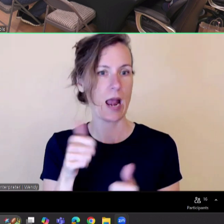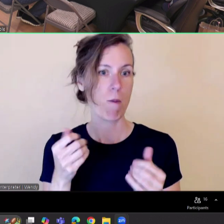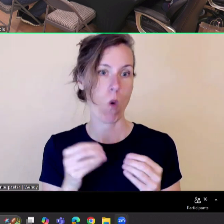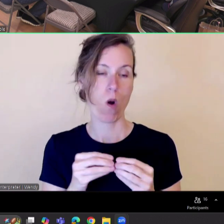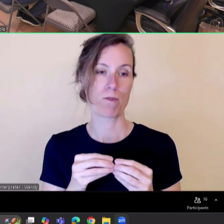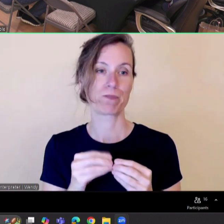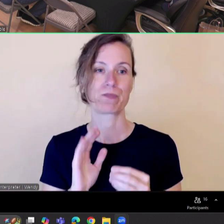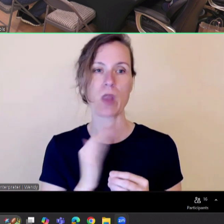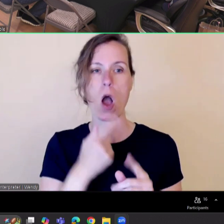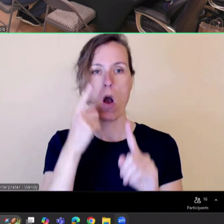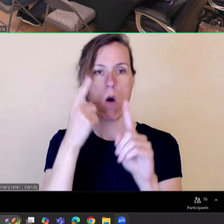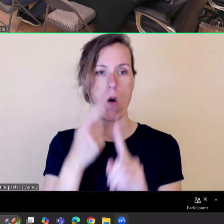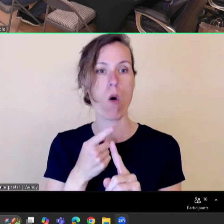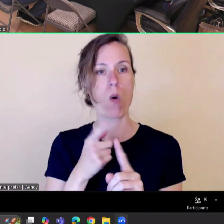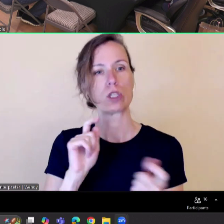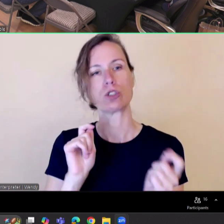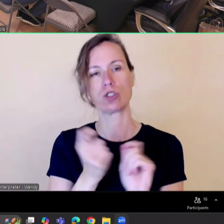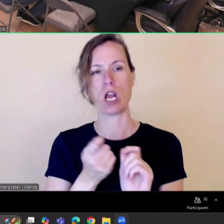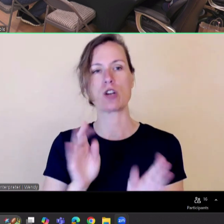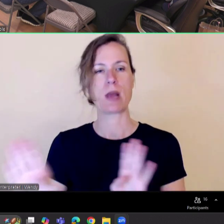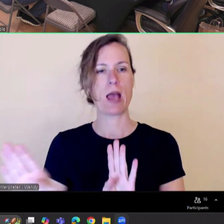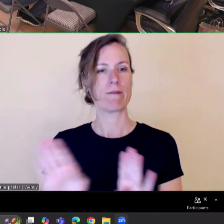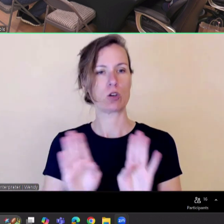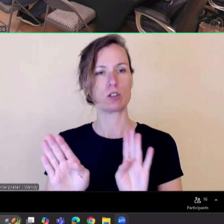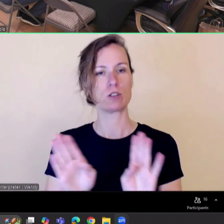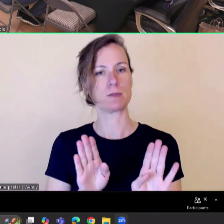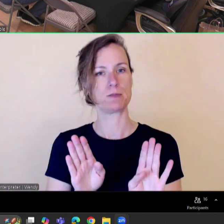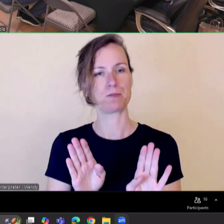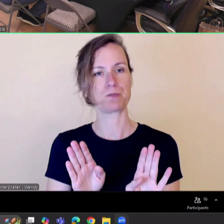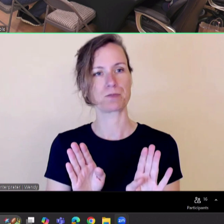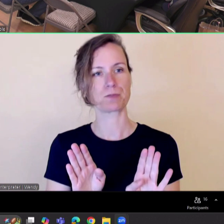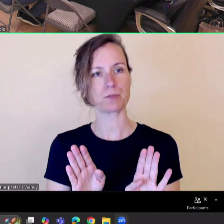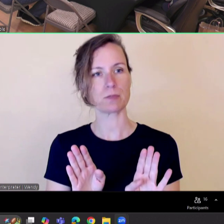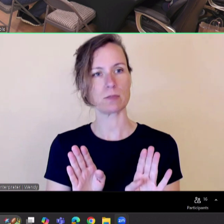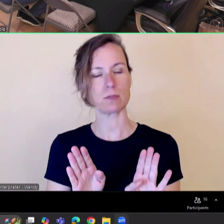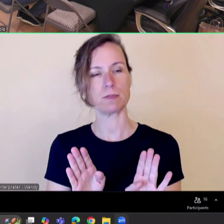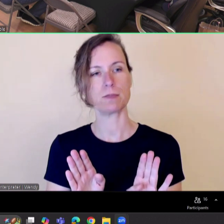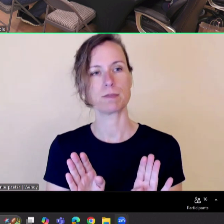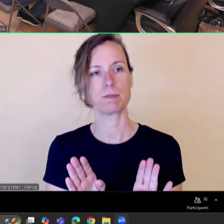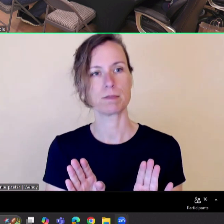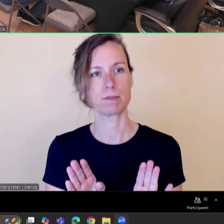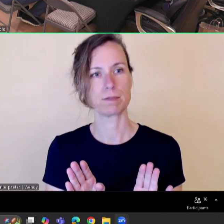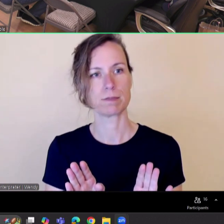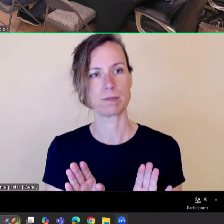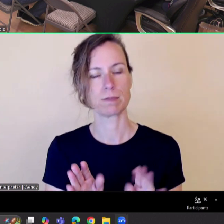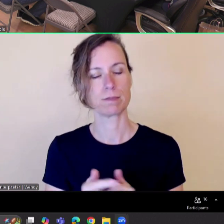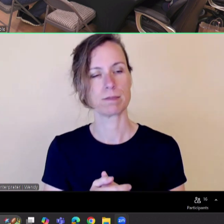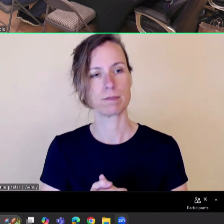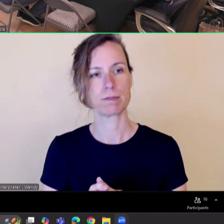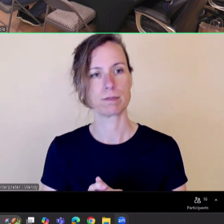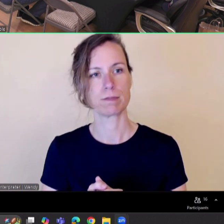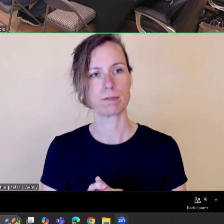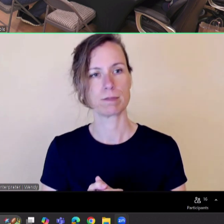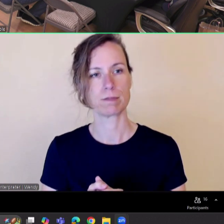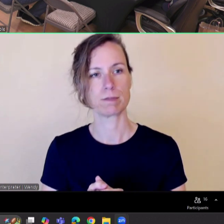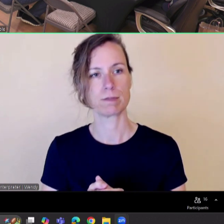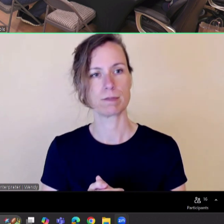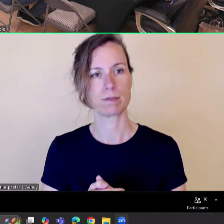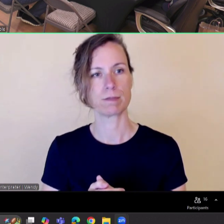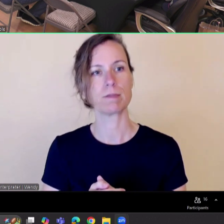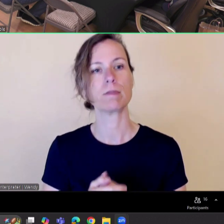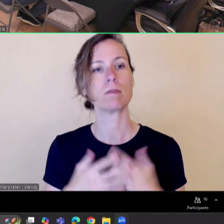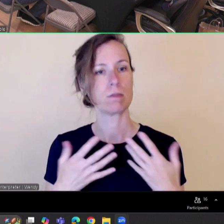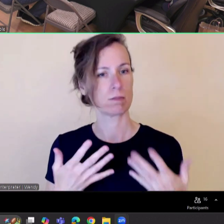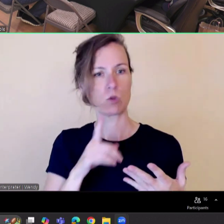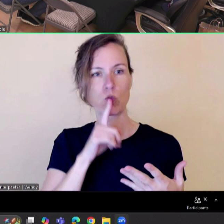is to really change the behavior. And part of that is having it's kind of why we look at it as it's another tool in the toolbox for